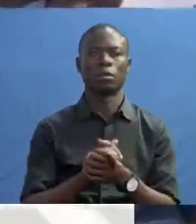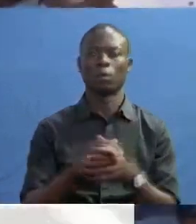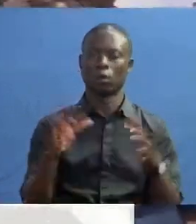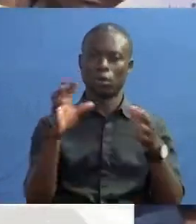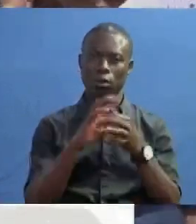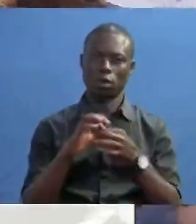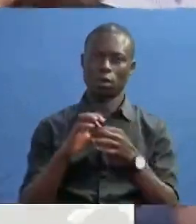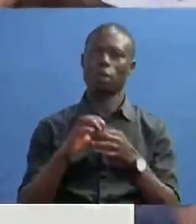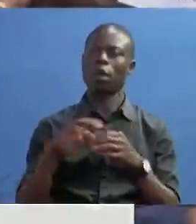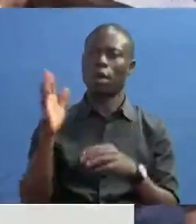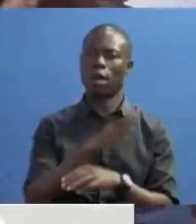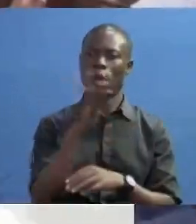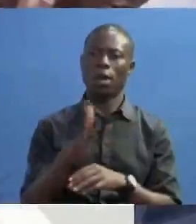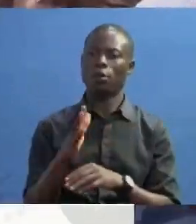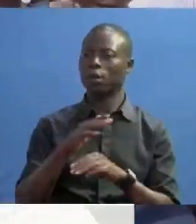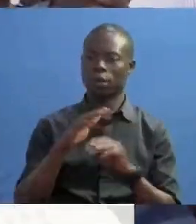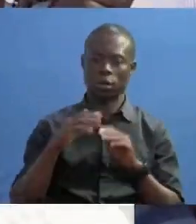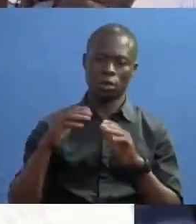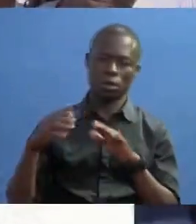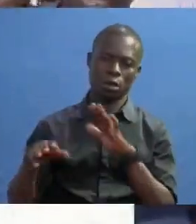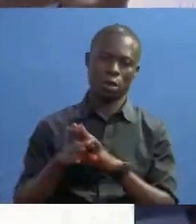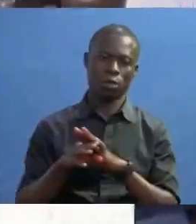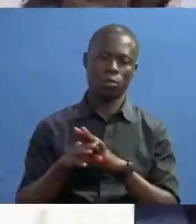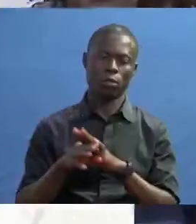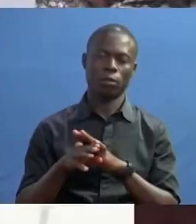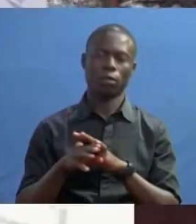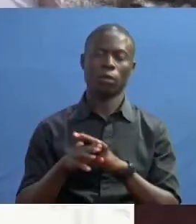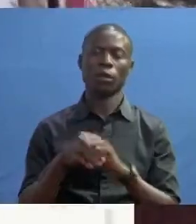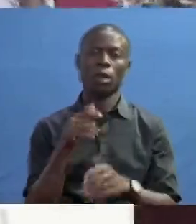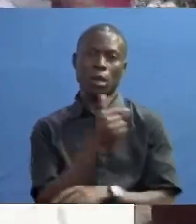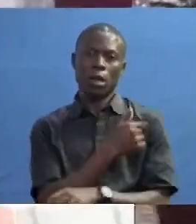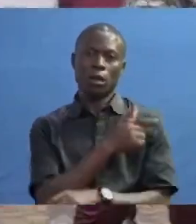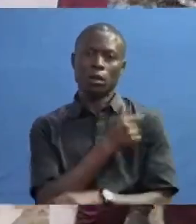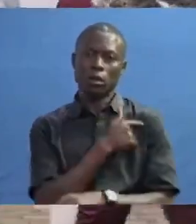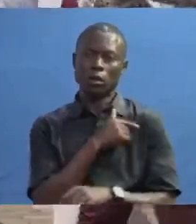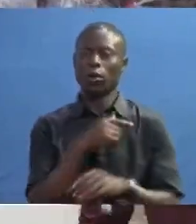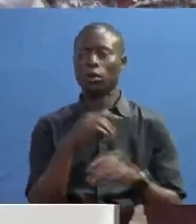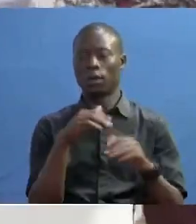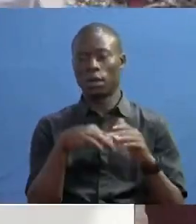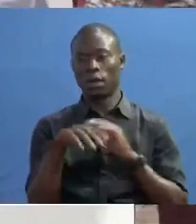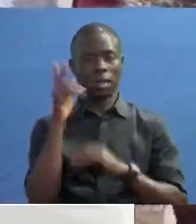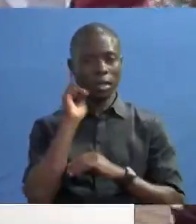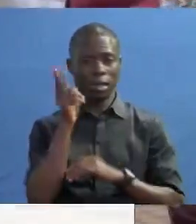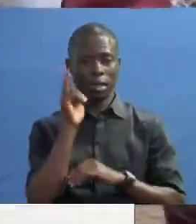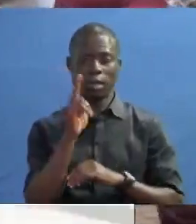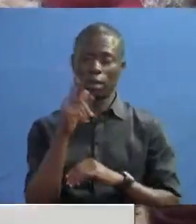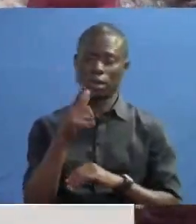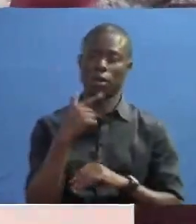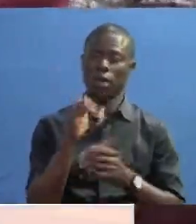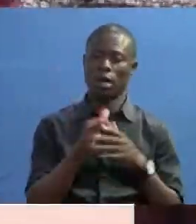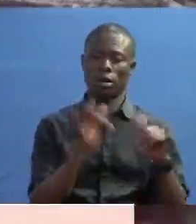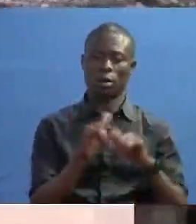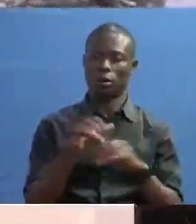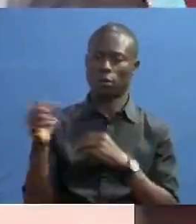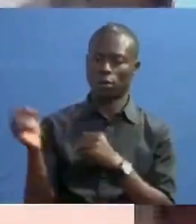United shall never be defeated. Our people... Clinical interns in Kisii have decided to tackle their setbacks concerning their pending